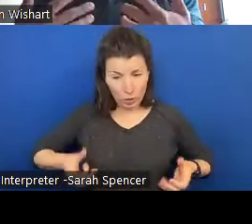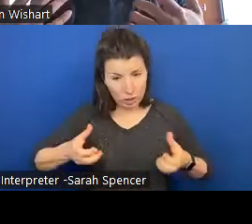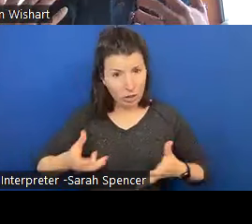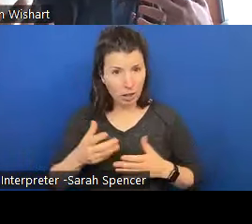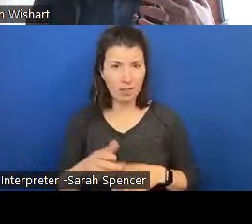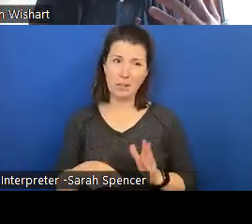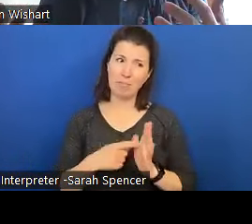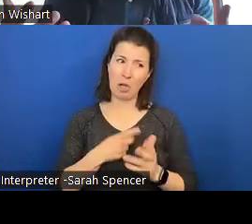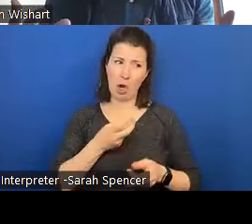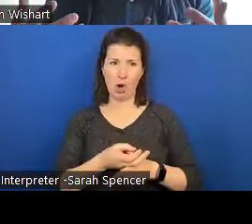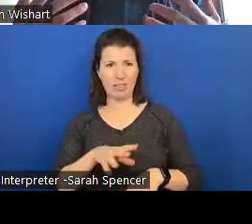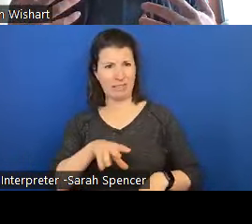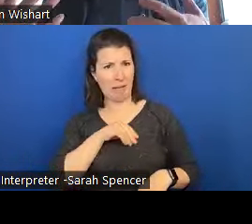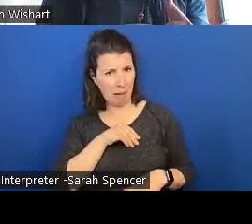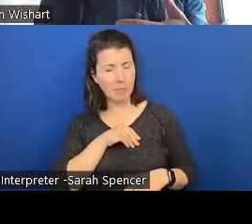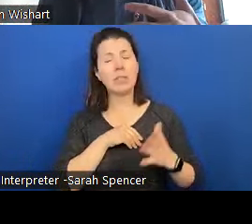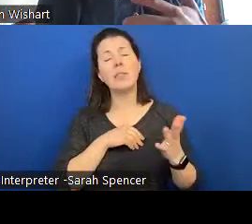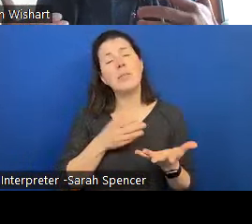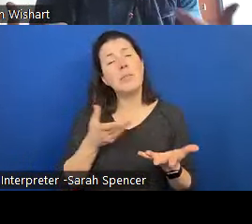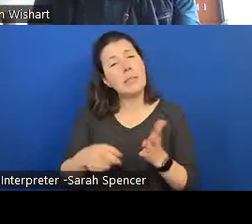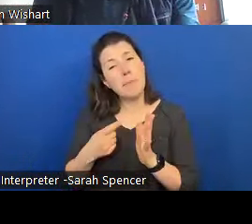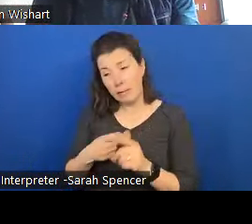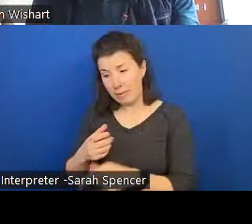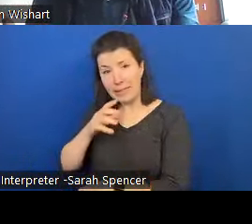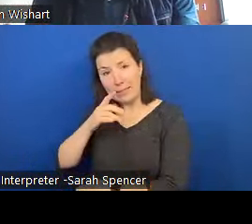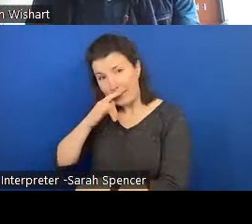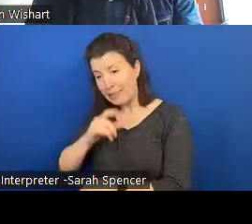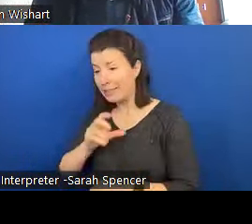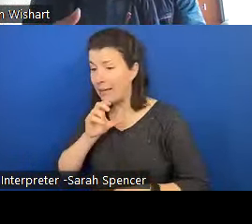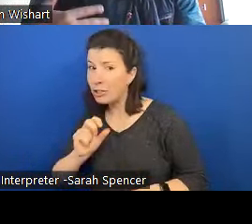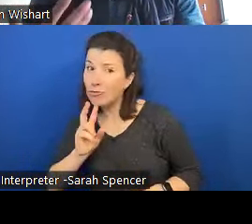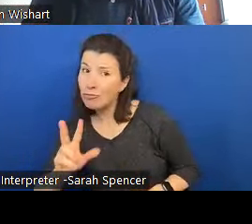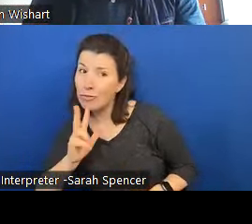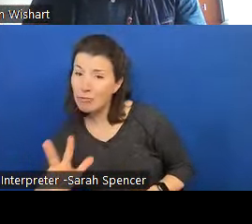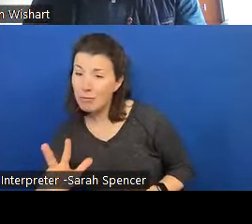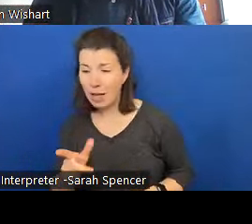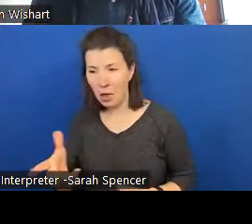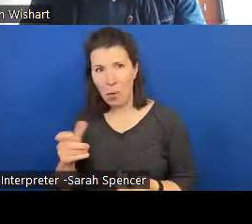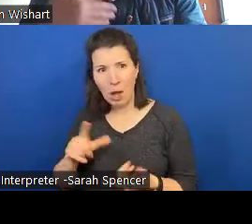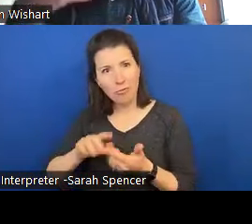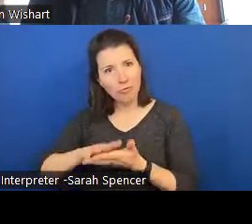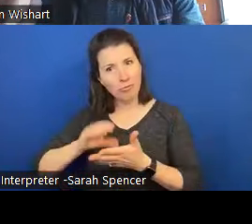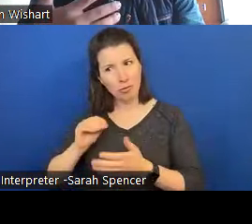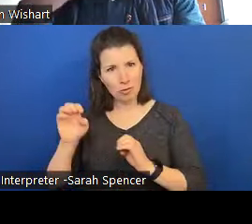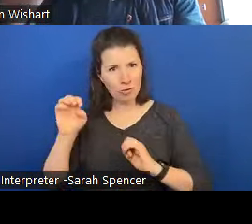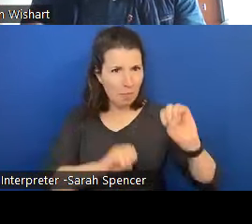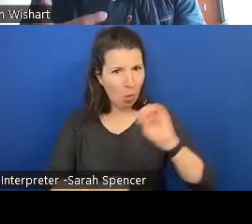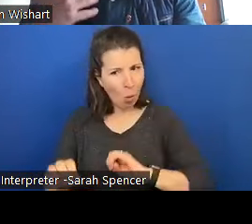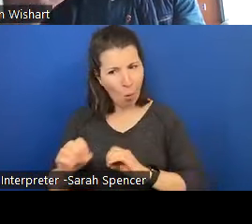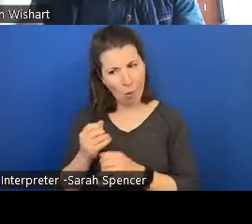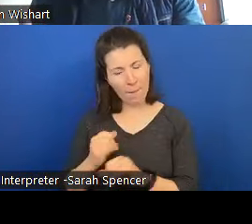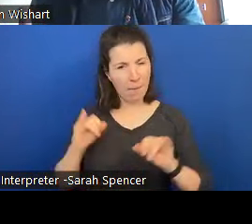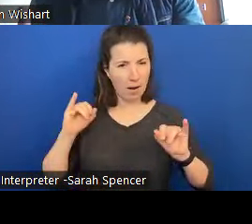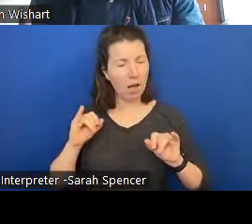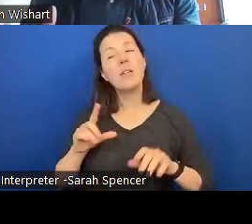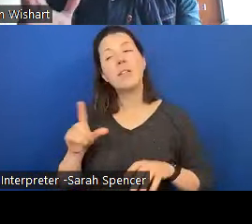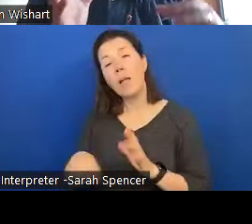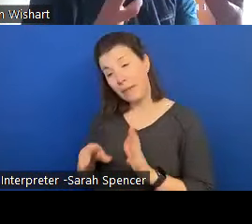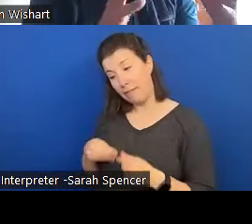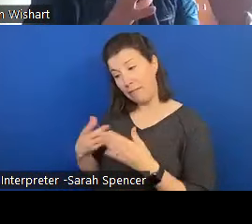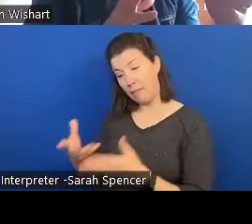that are, 2 or 3, and they want to explore and learn that independence, sometimes giving them a wheelchair so they can start to do things on their